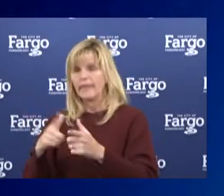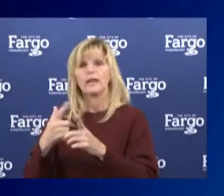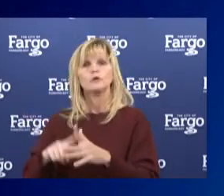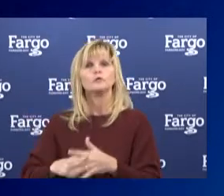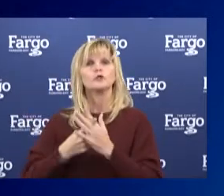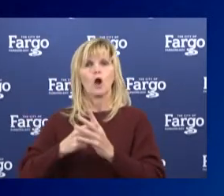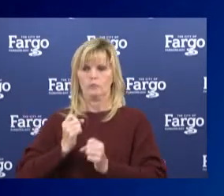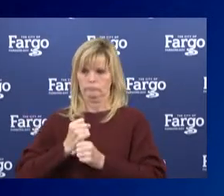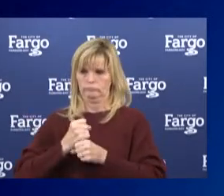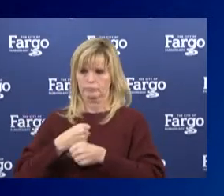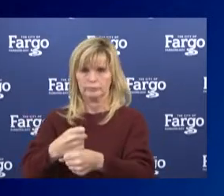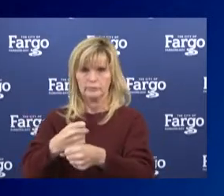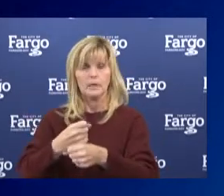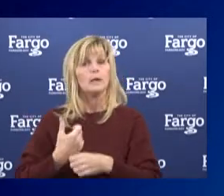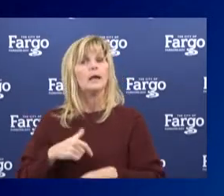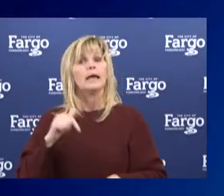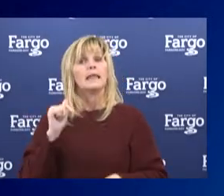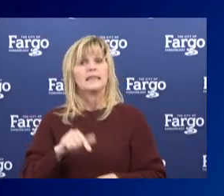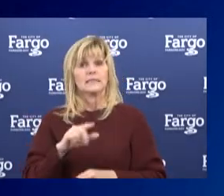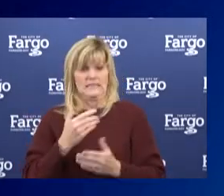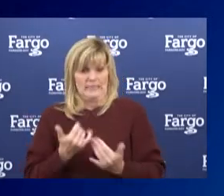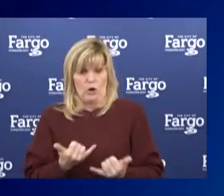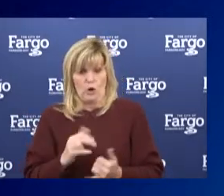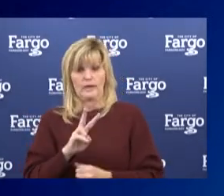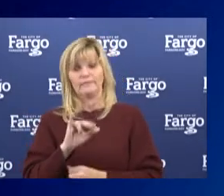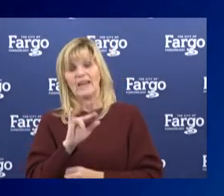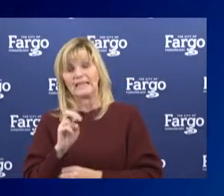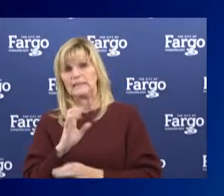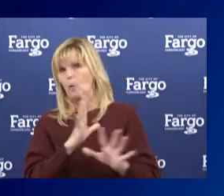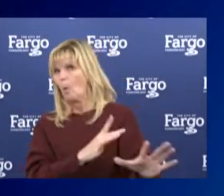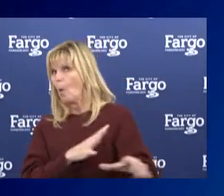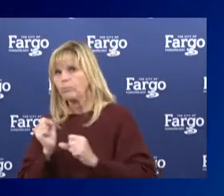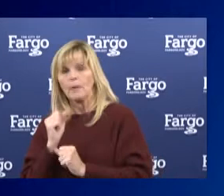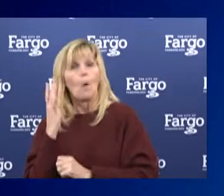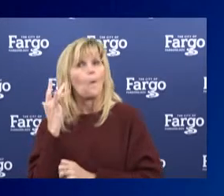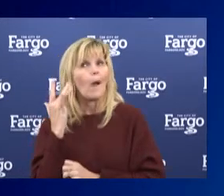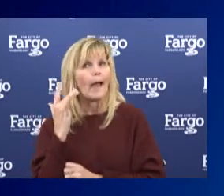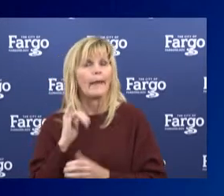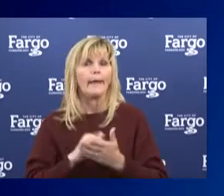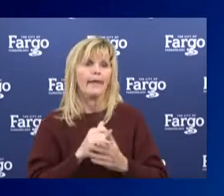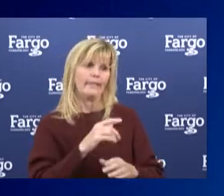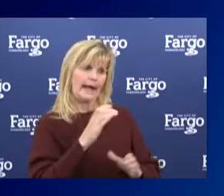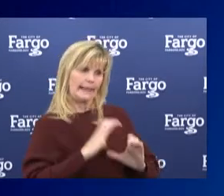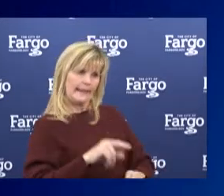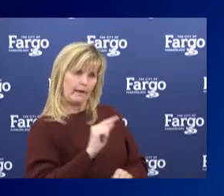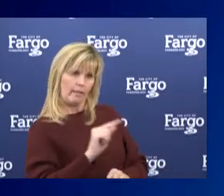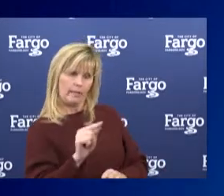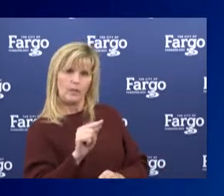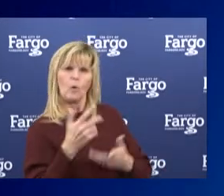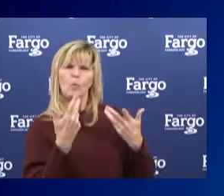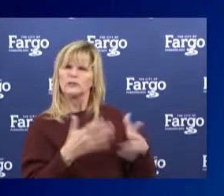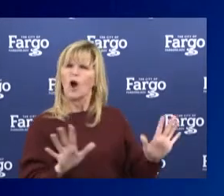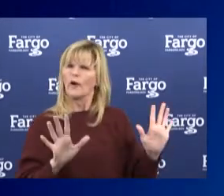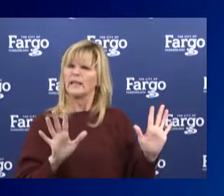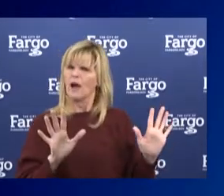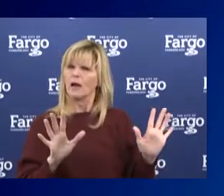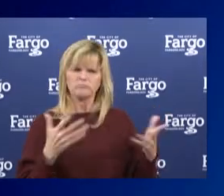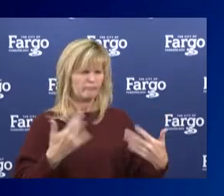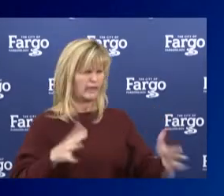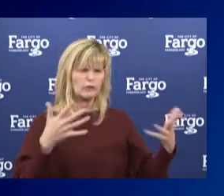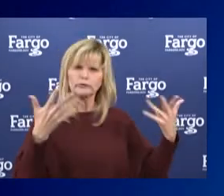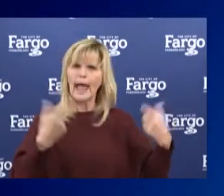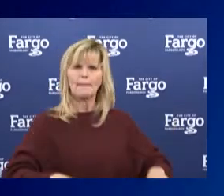we've been able to do warp speed on this is that exploratory and preclinical phase was already kind of done